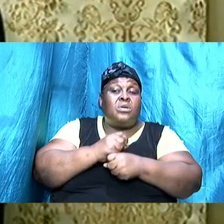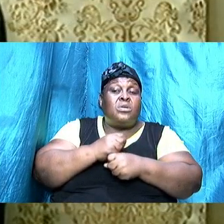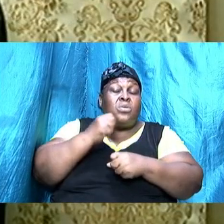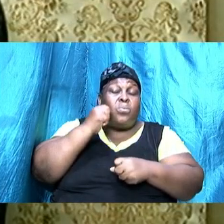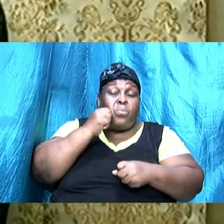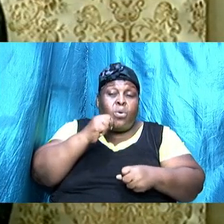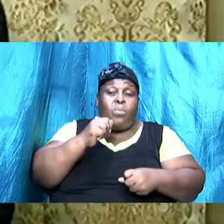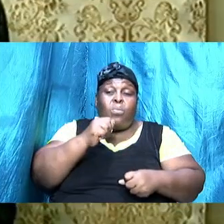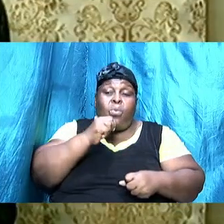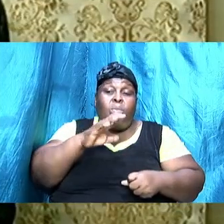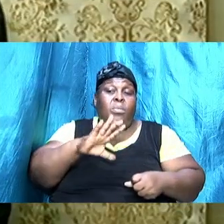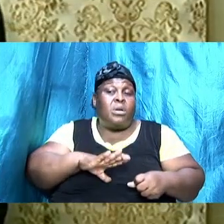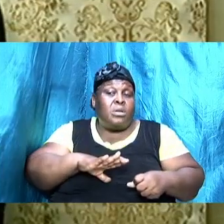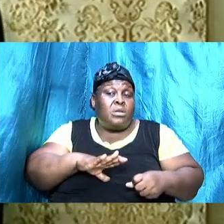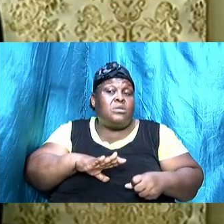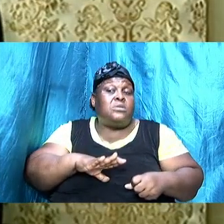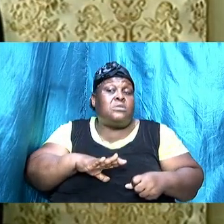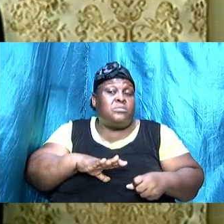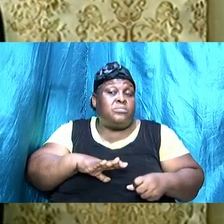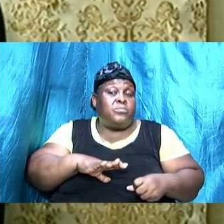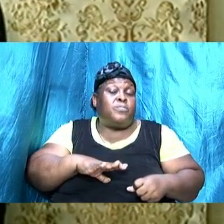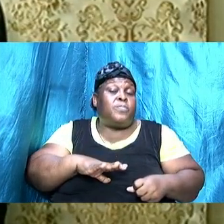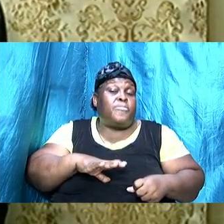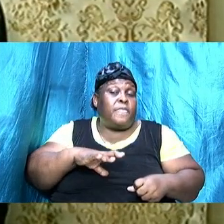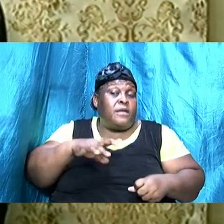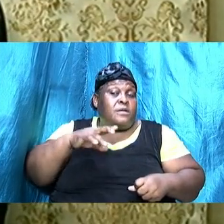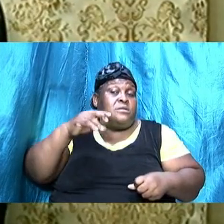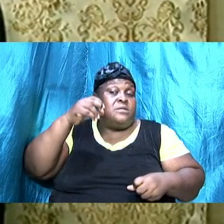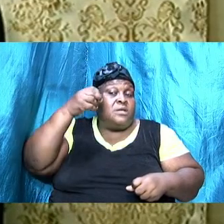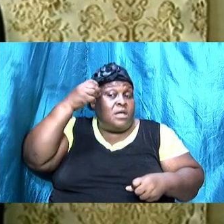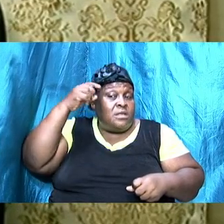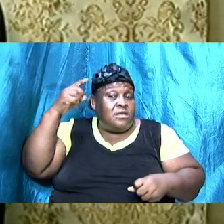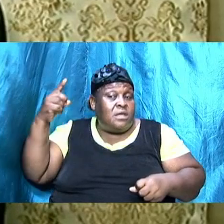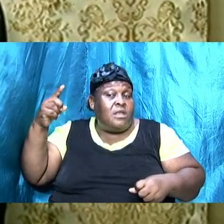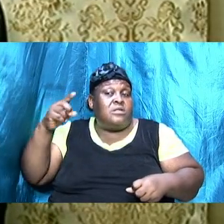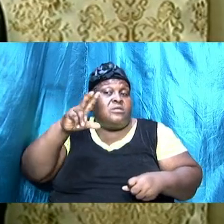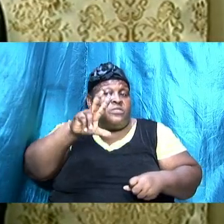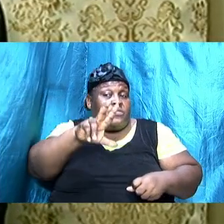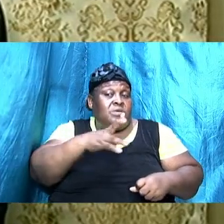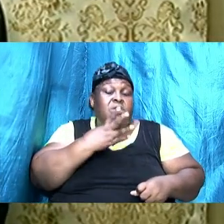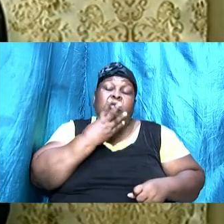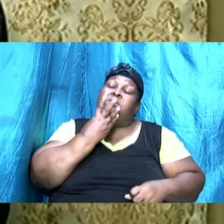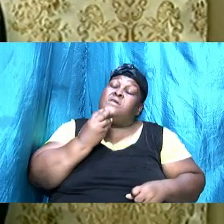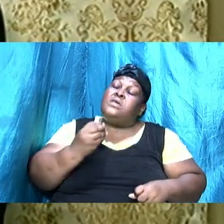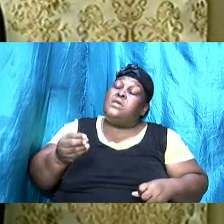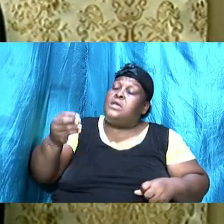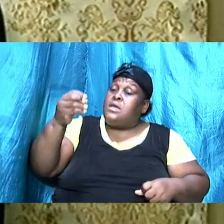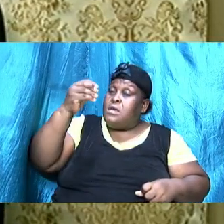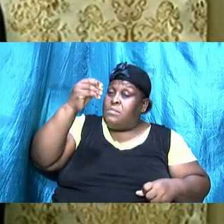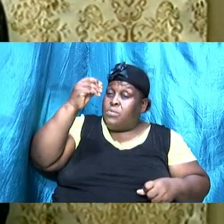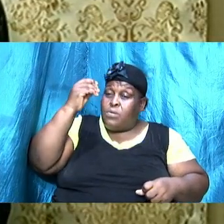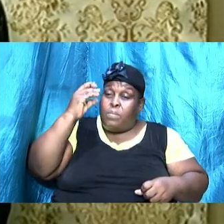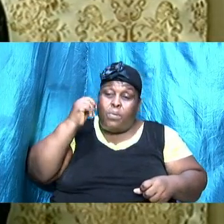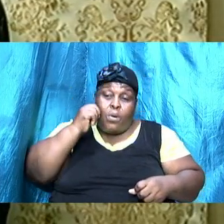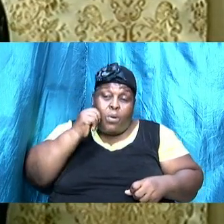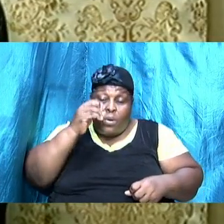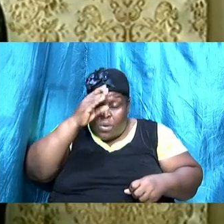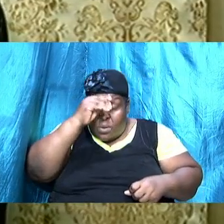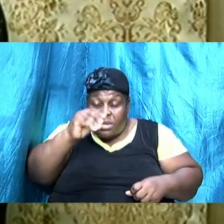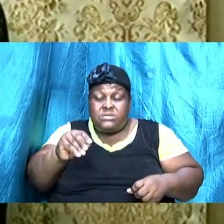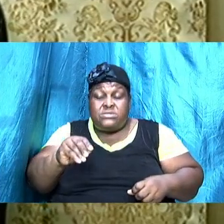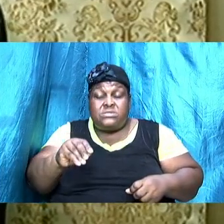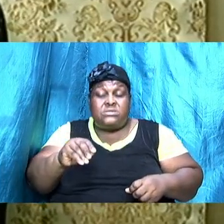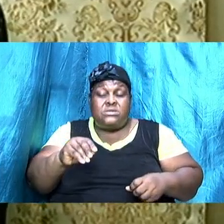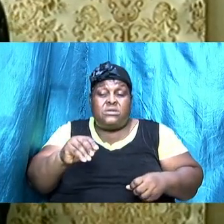and Daniel was amongst those that were taken out, and Shadrach, Meshach, and Abednego, and a number of them, and some